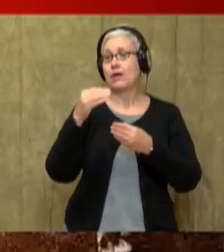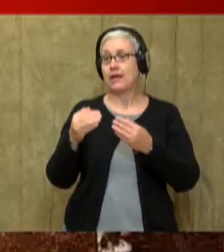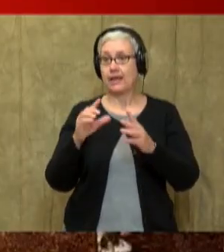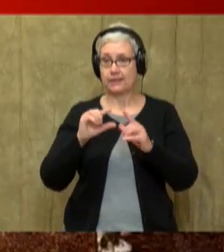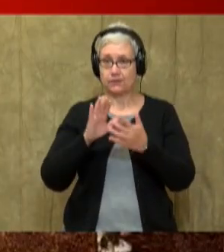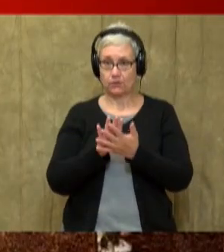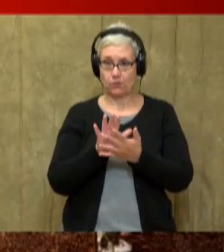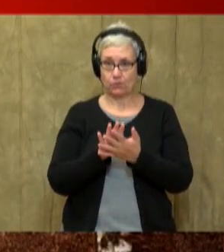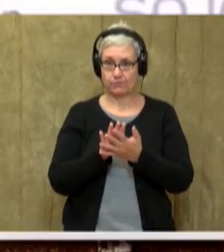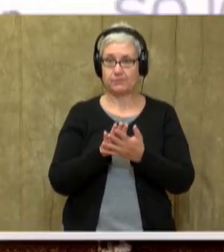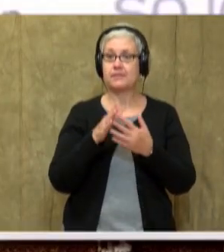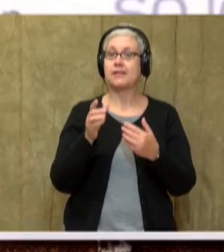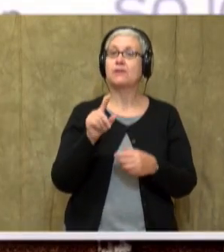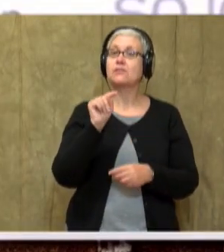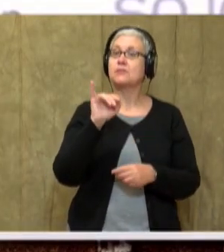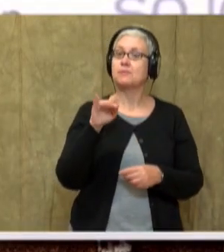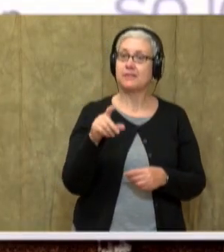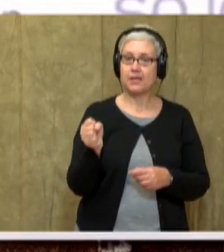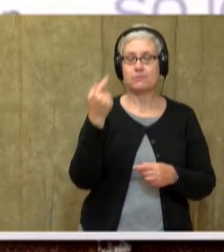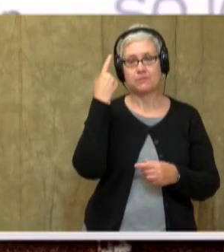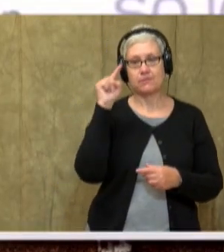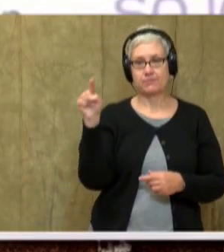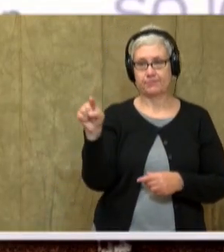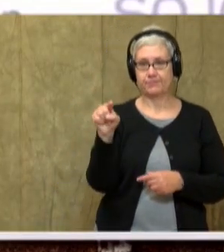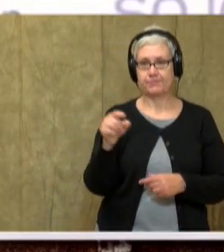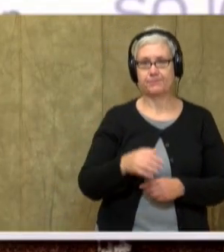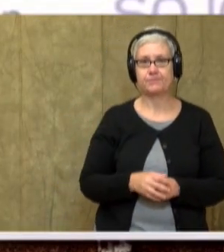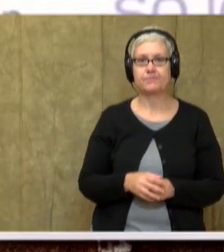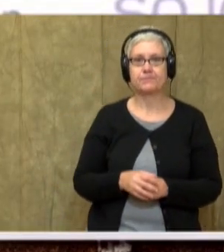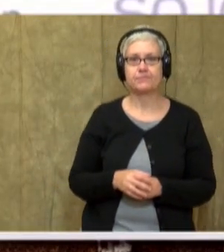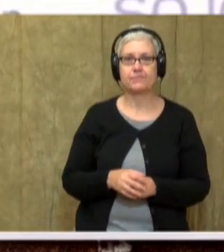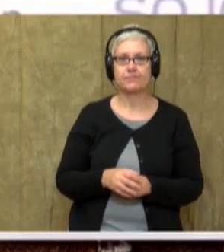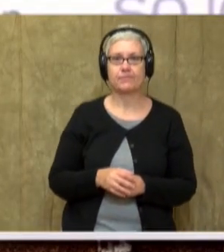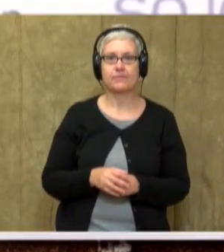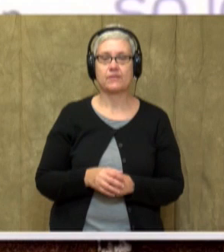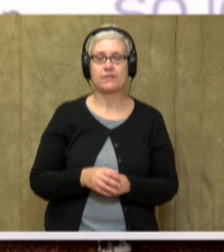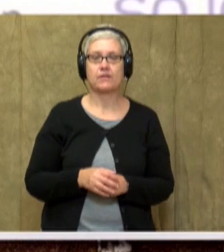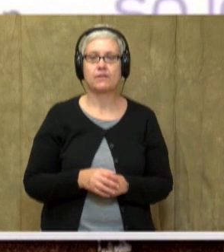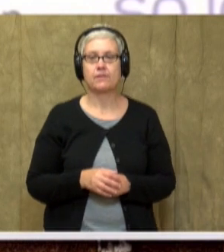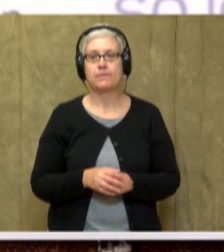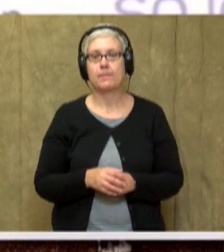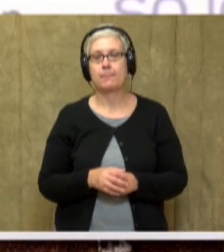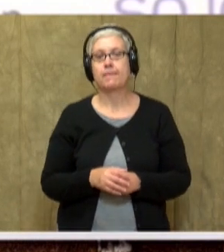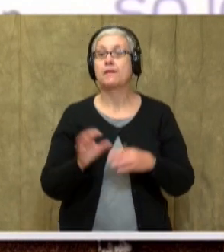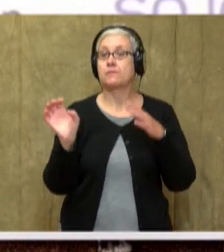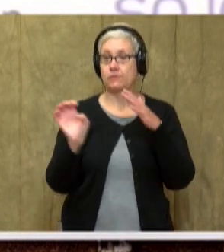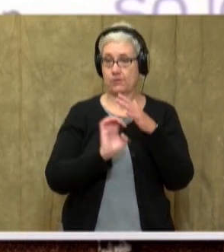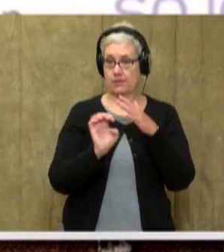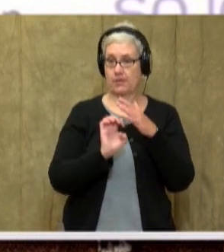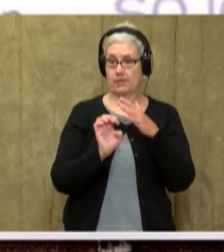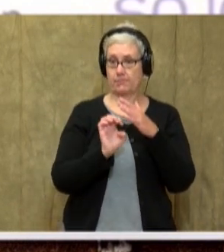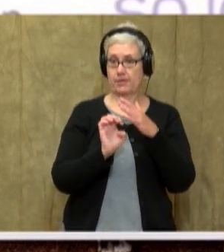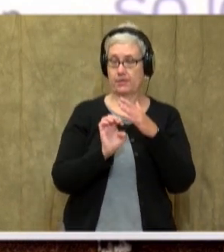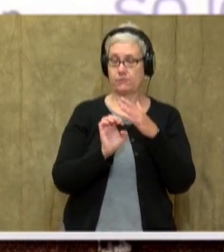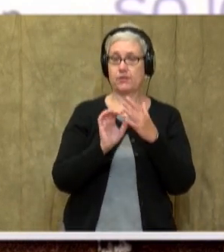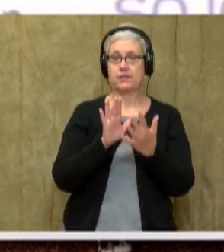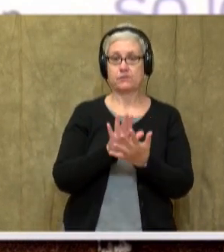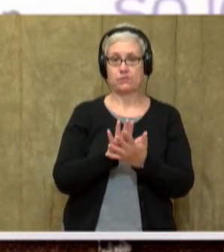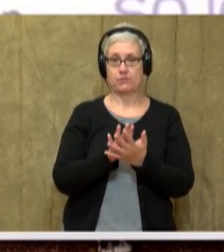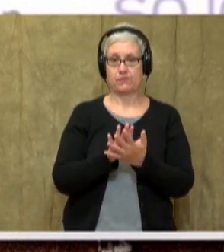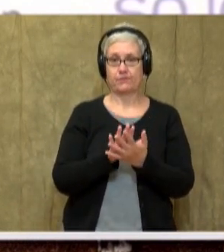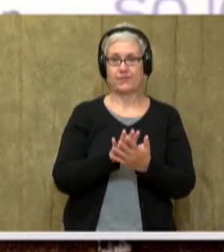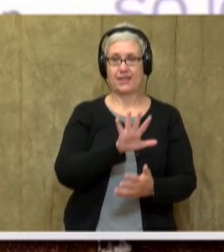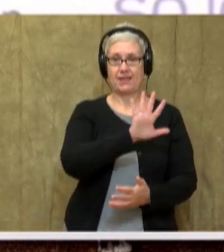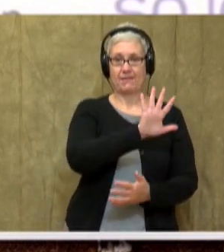today. Take a look. Well, we're going to start with letting you know that we're going to talk about elementary because we know that going from fifth